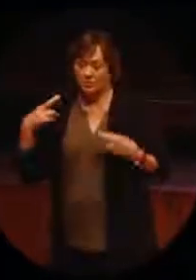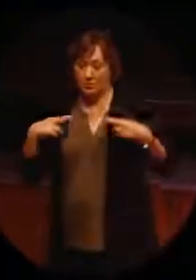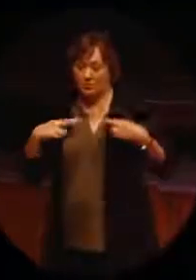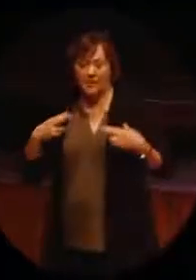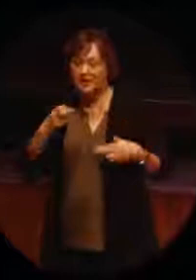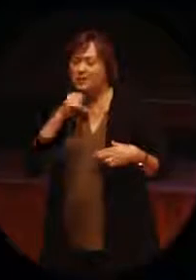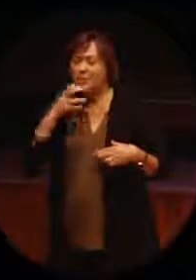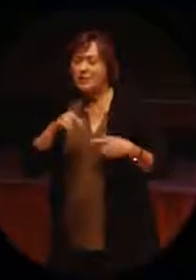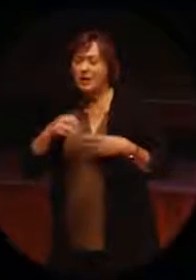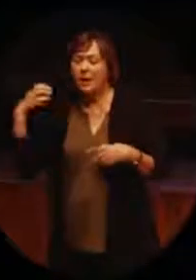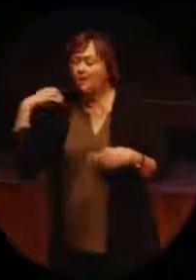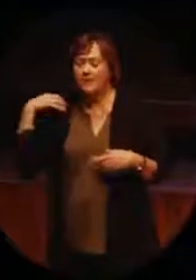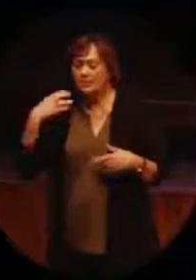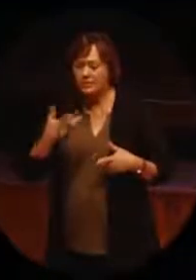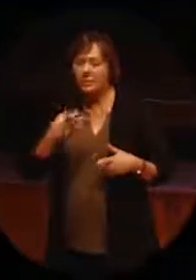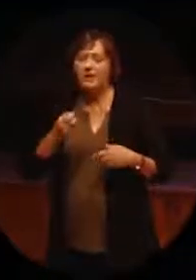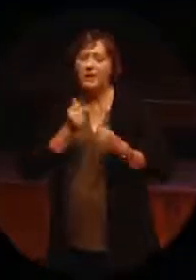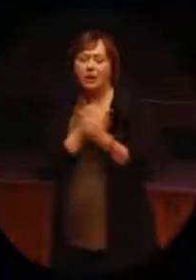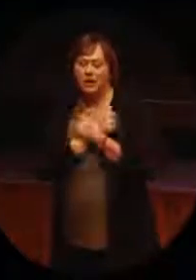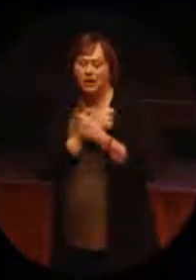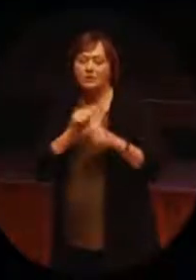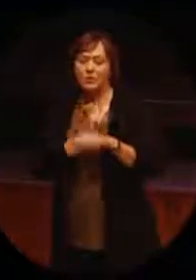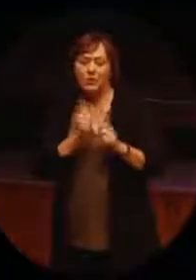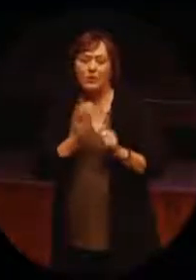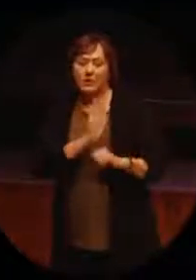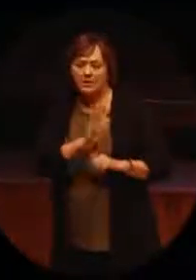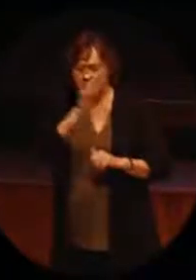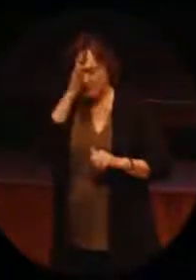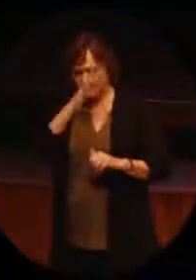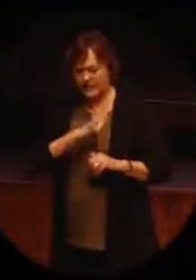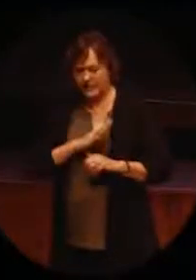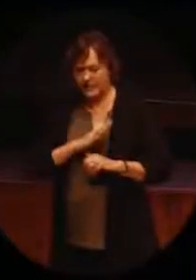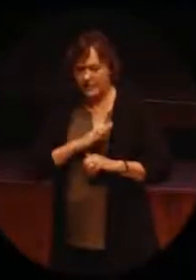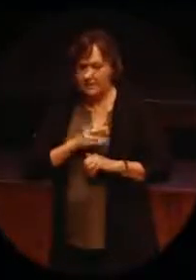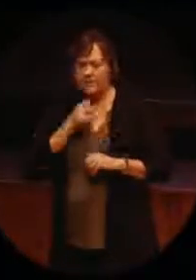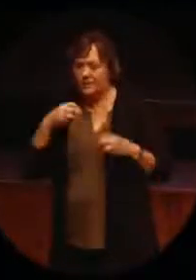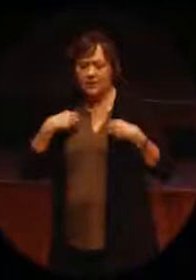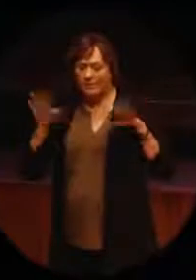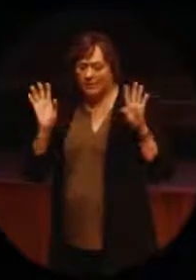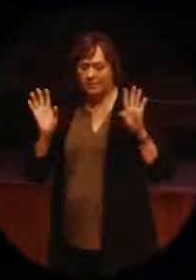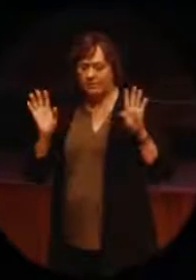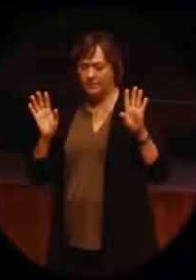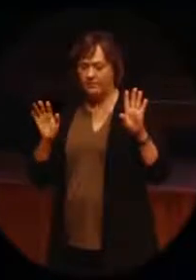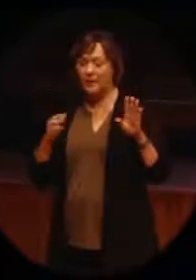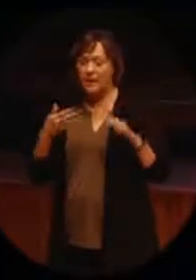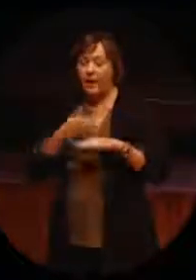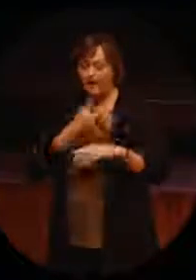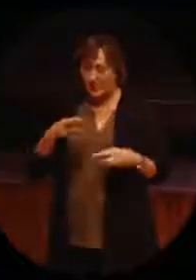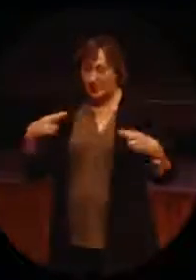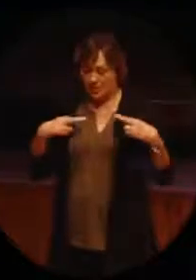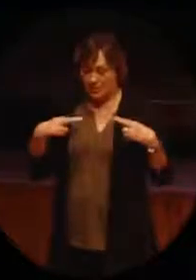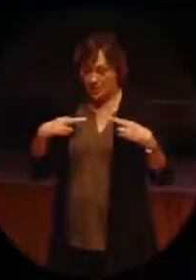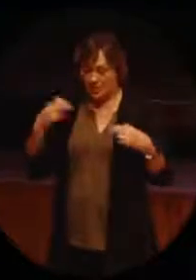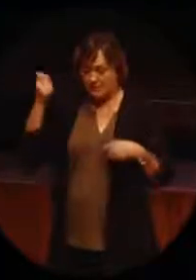officer, but he didn't want to be an officer because he loved working with his men. And he didn't want to give that up.